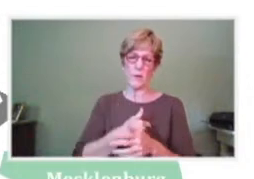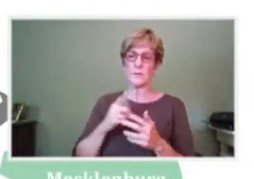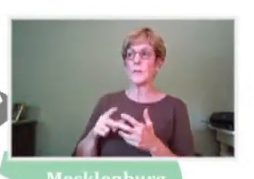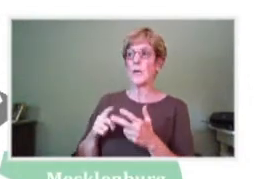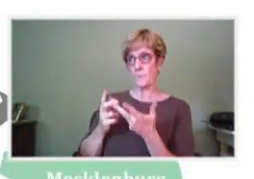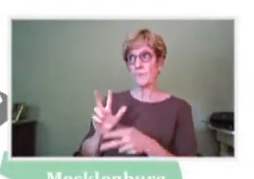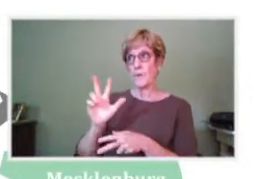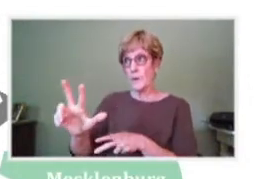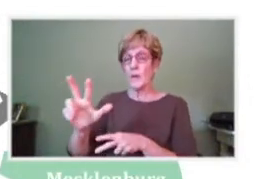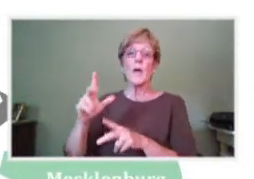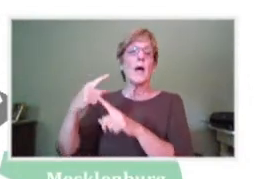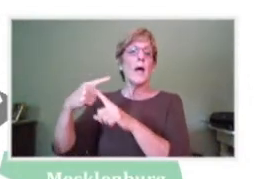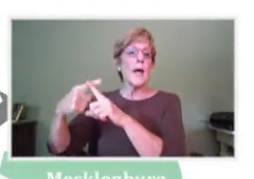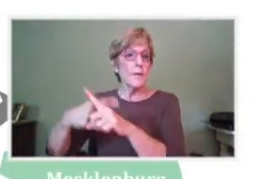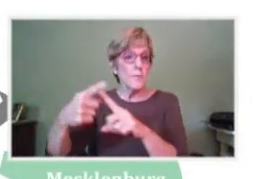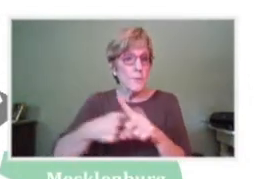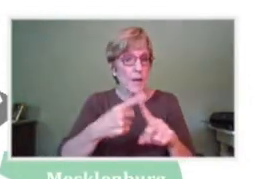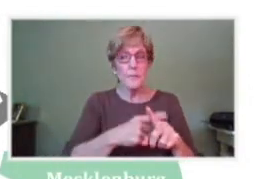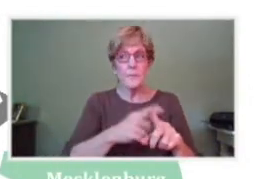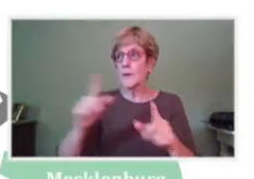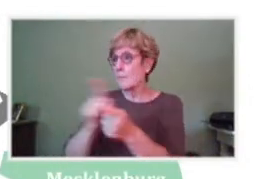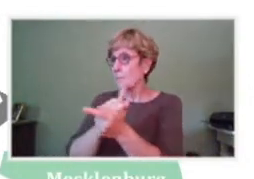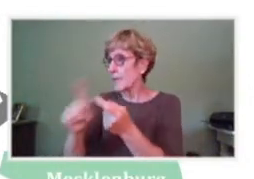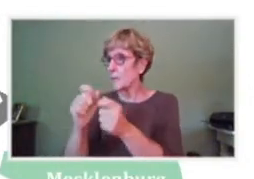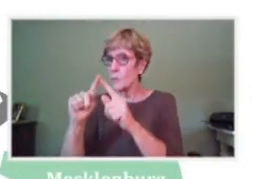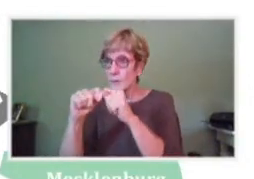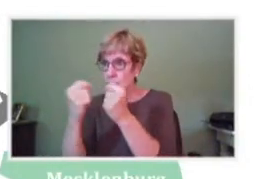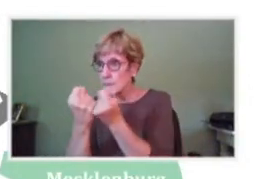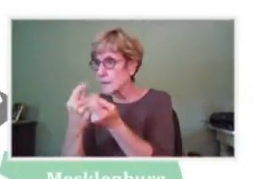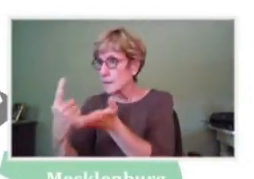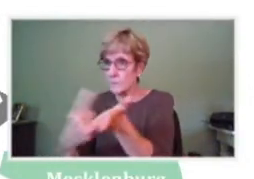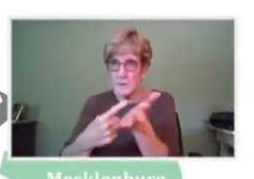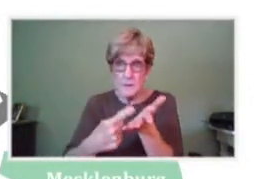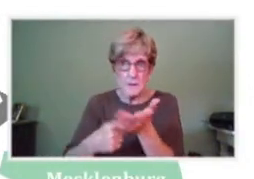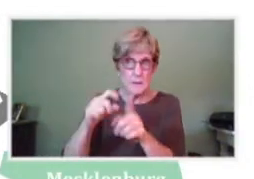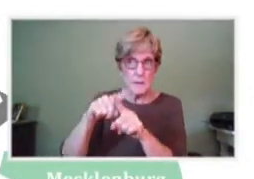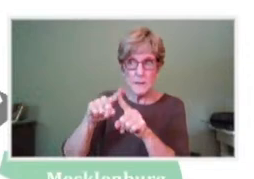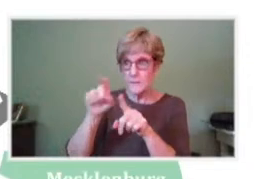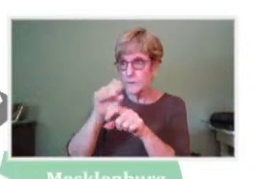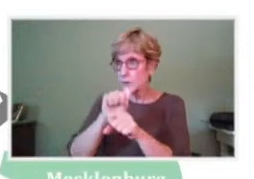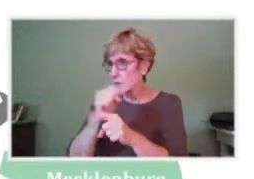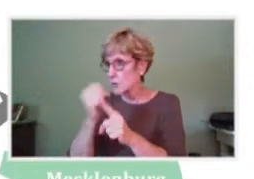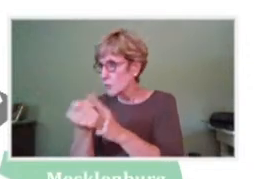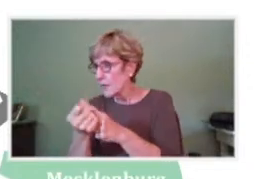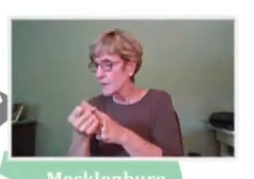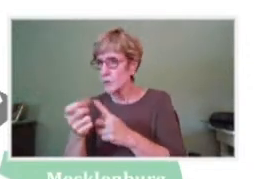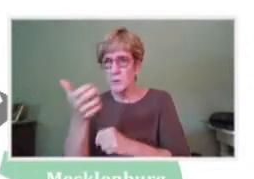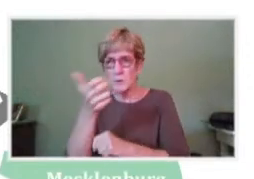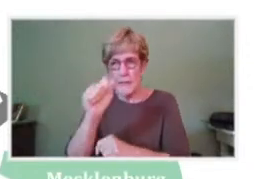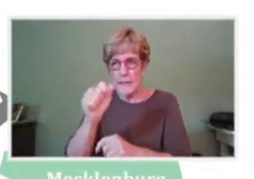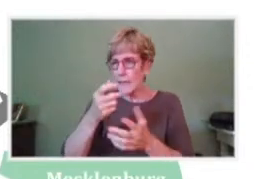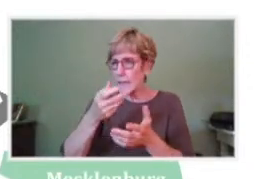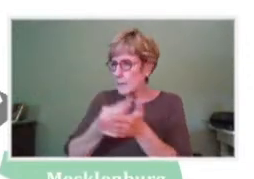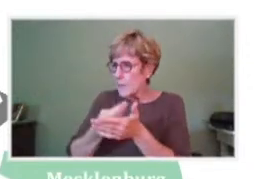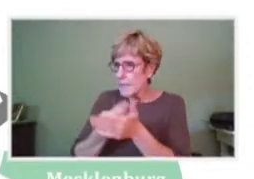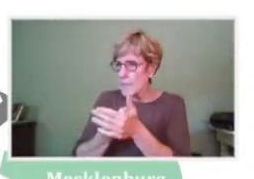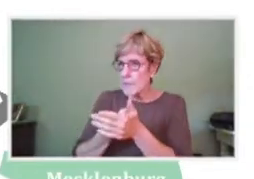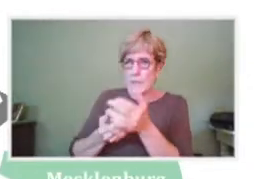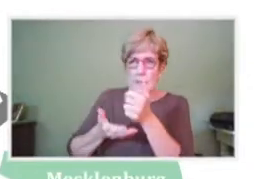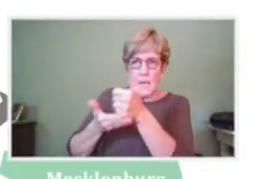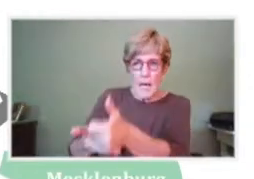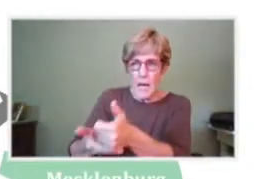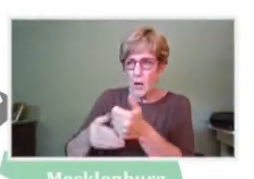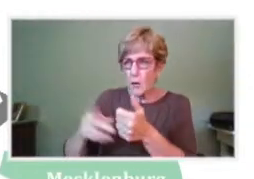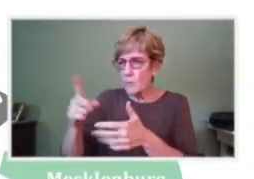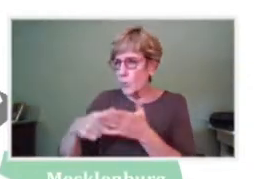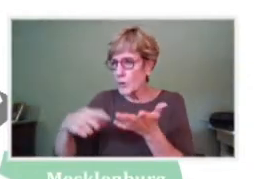monthly, meeting with the team, going over cases, ensuring that they have any resource support that they need. The